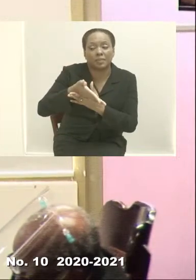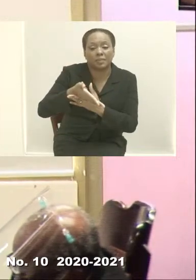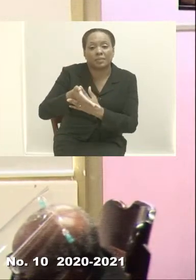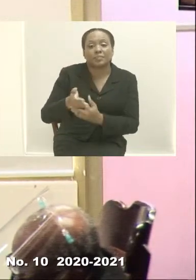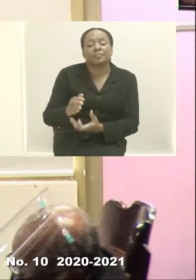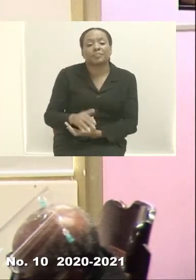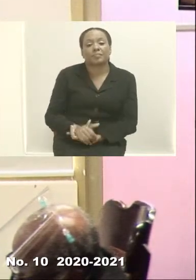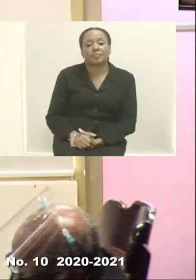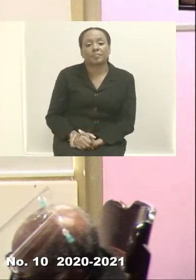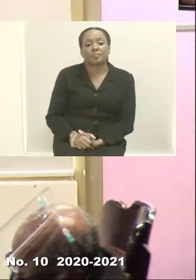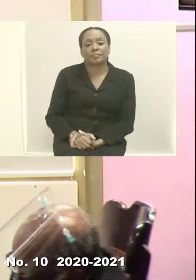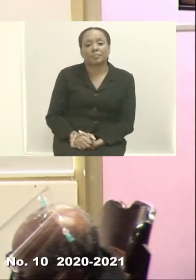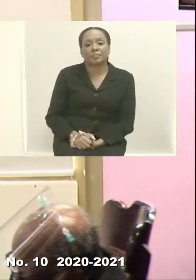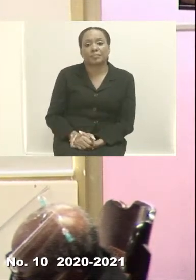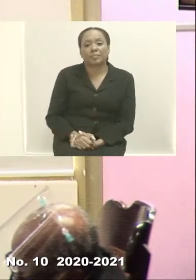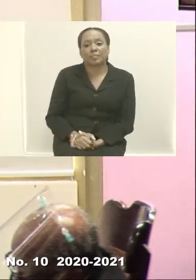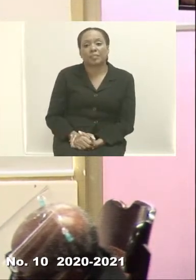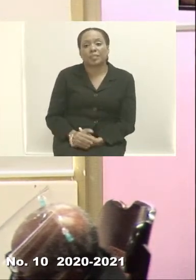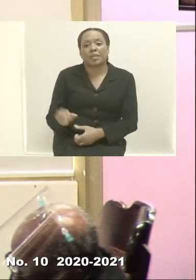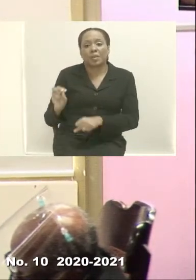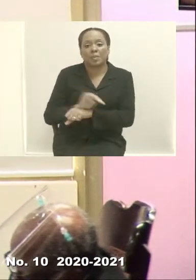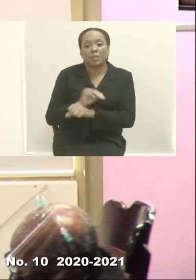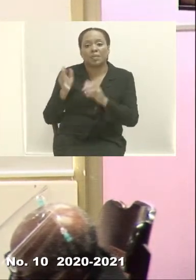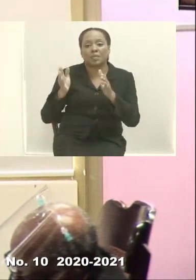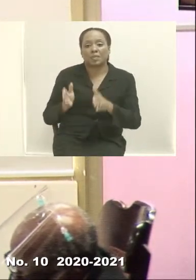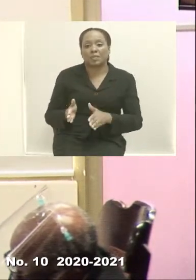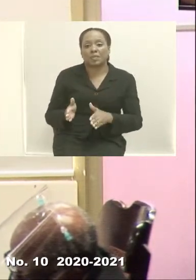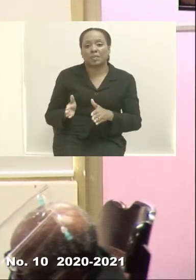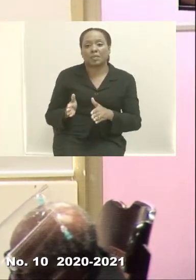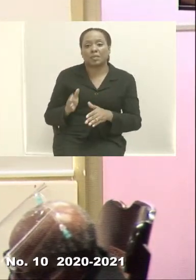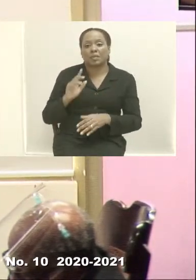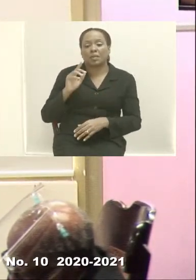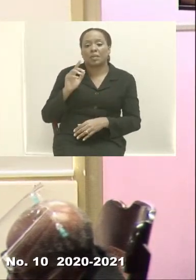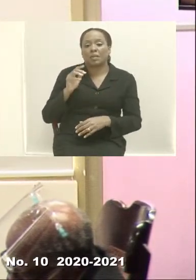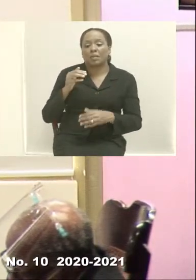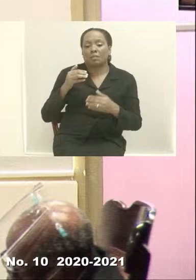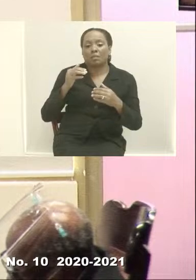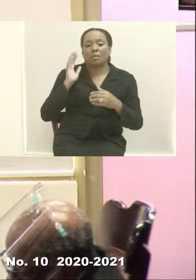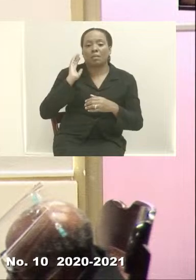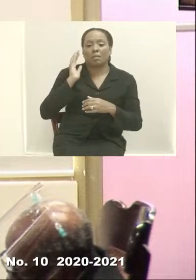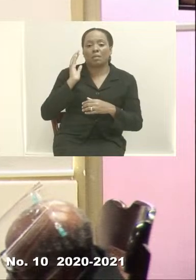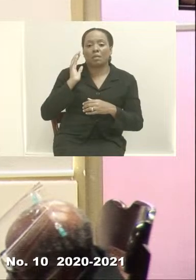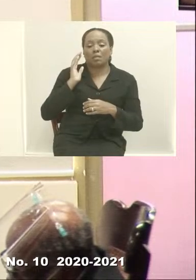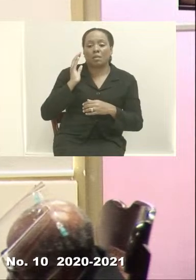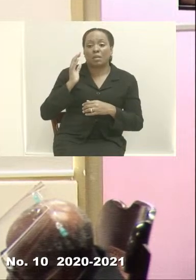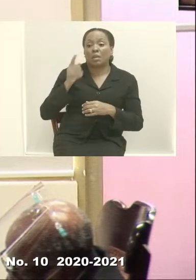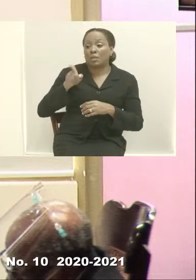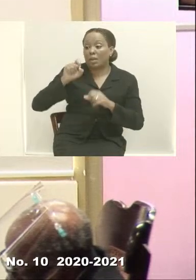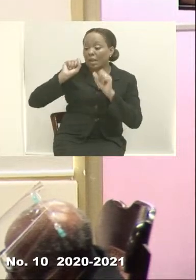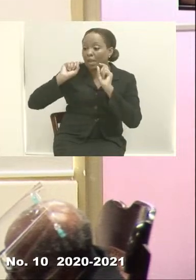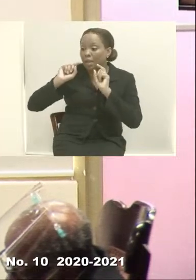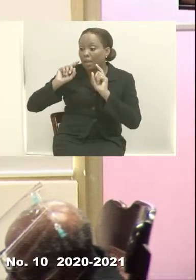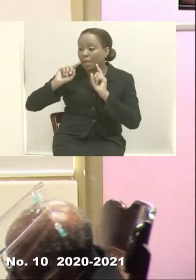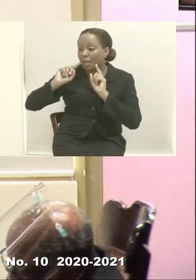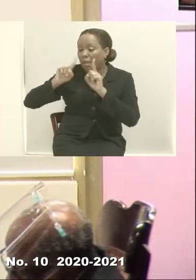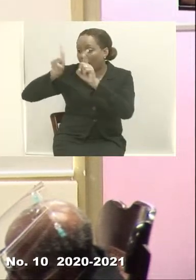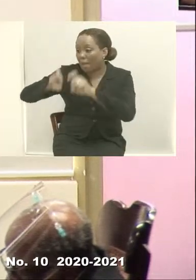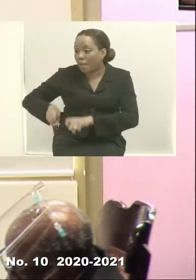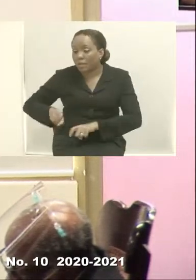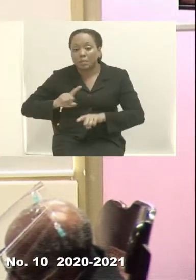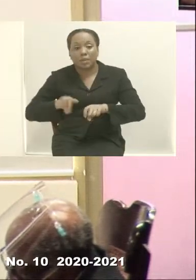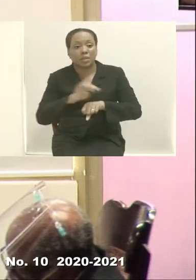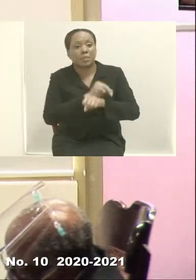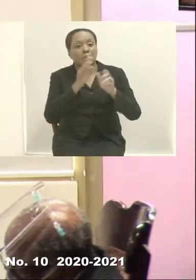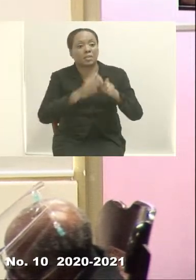And the minister and his party have no more than 5 minutes to respond. And questions must be linked, answers must be linked to the